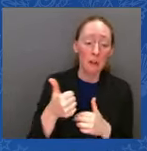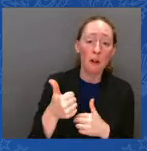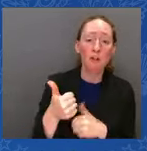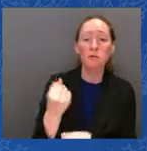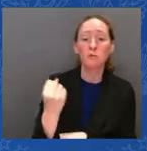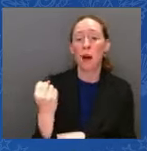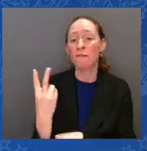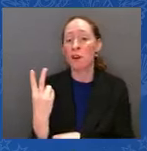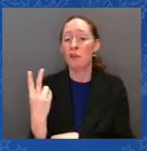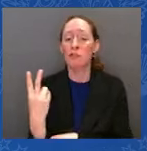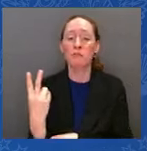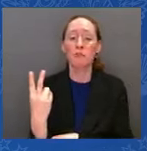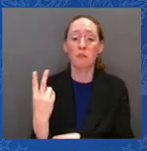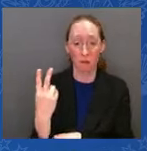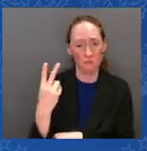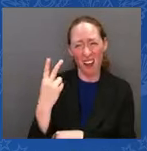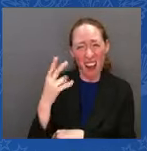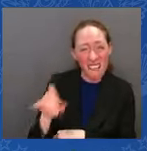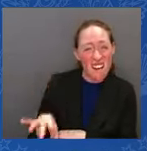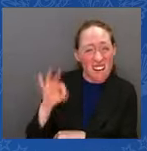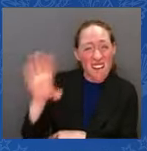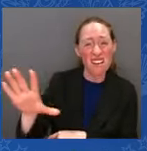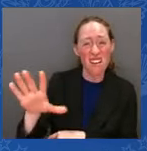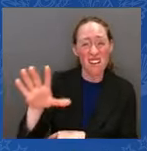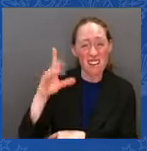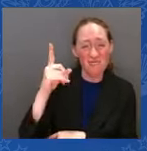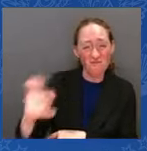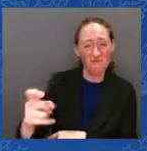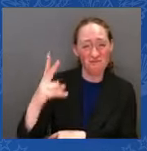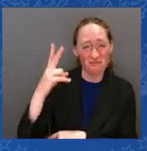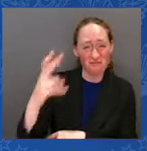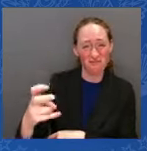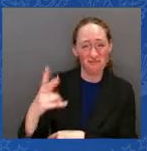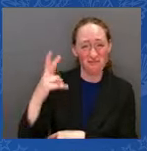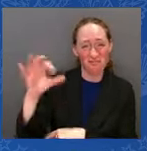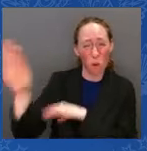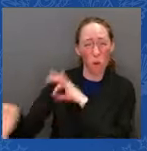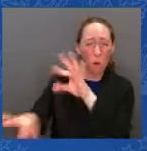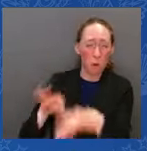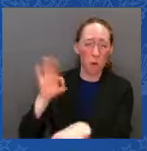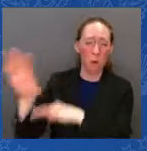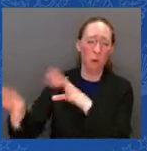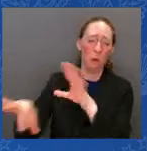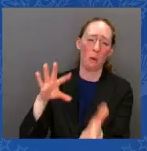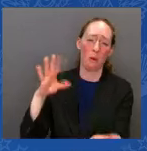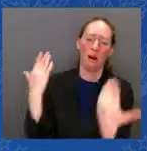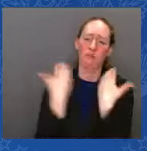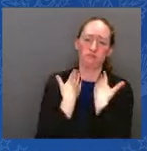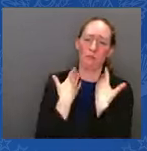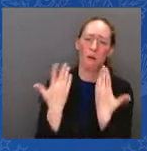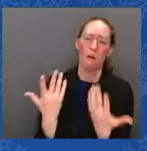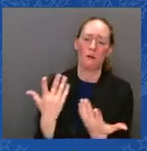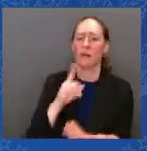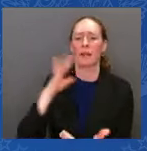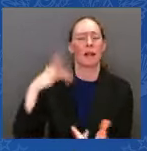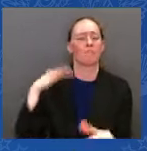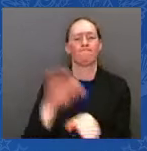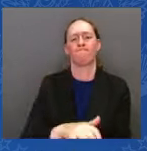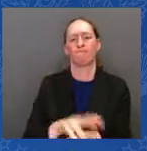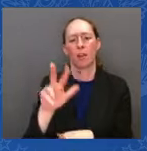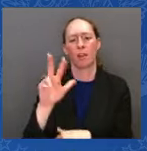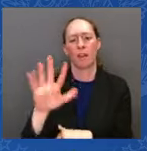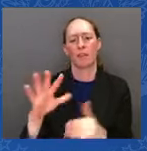making record profits. Well, we capped it at $35, as I said. And we're going to make sure it's capped at $35